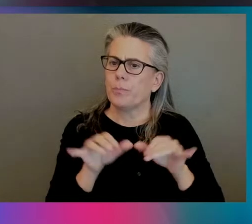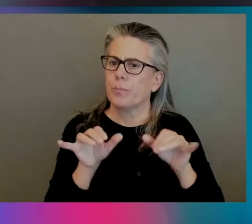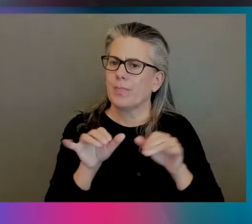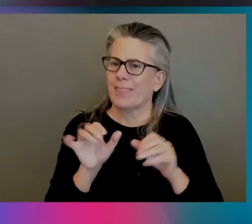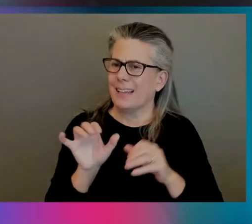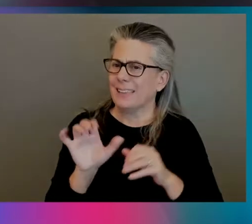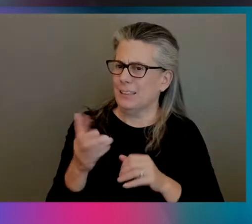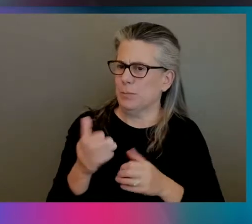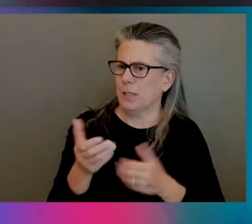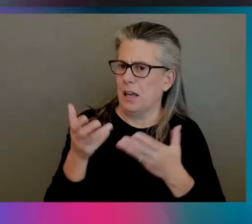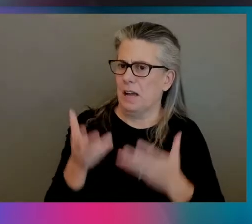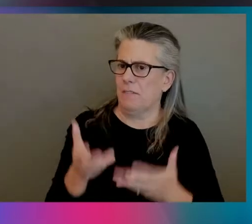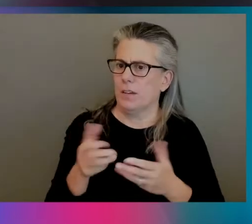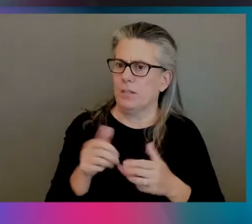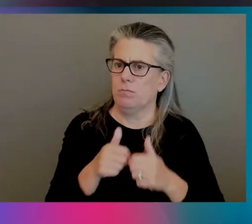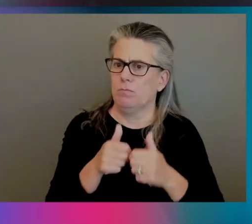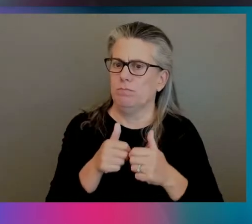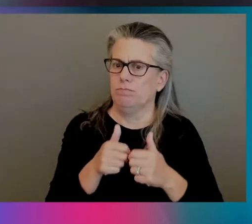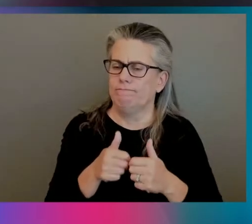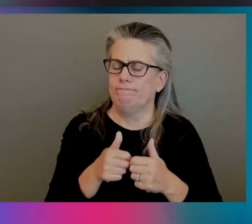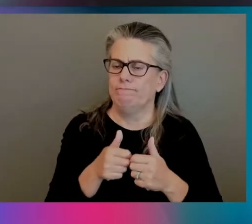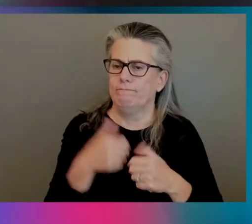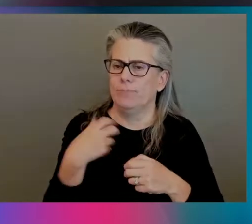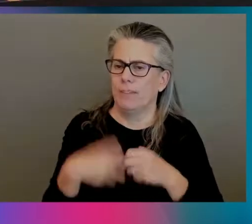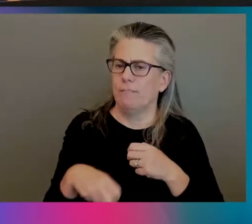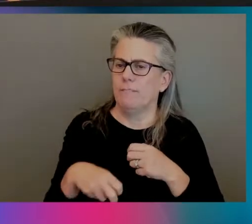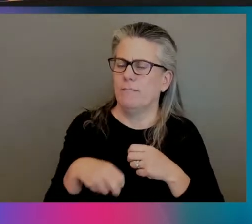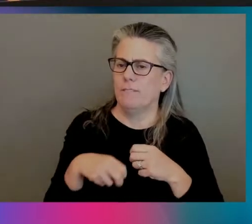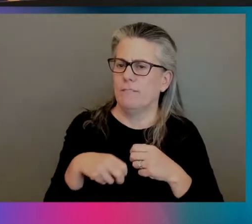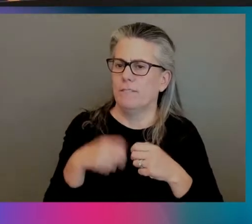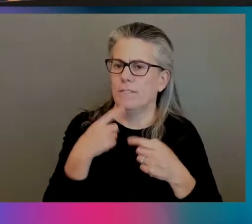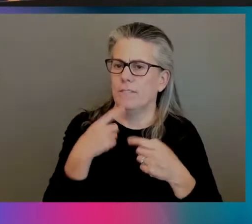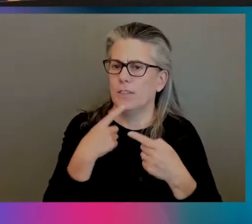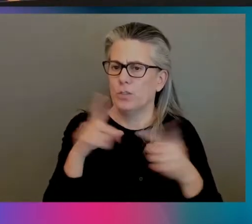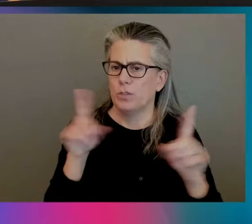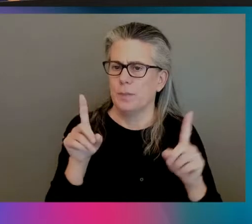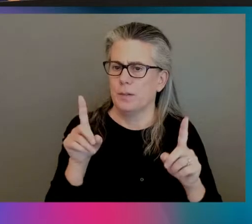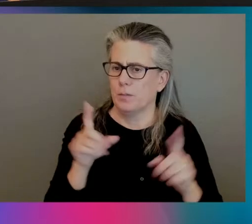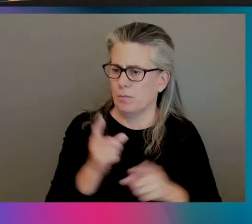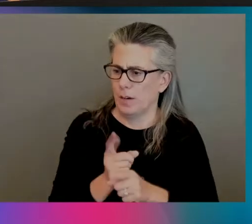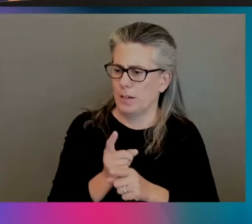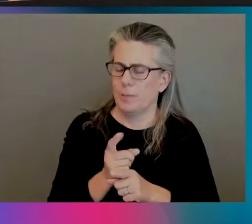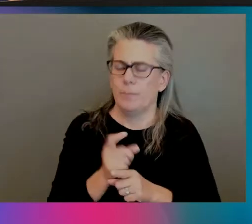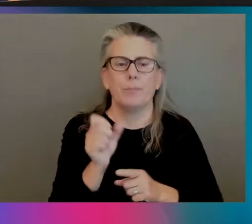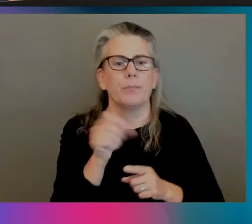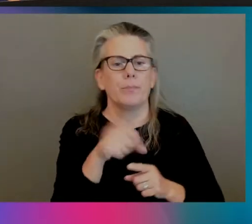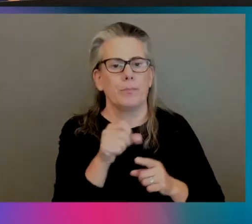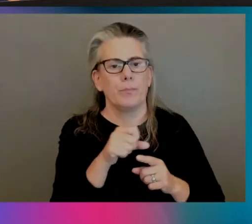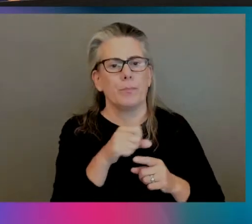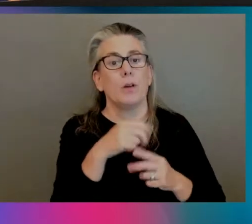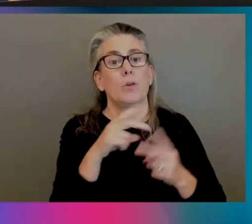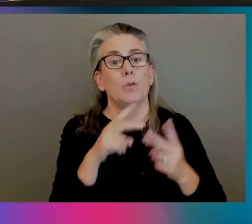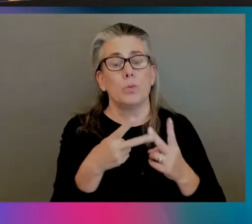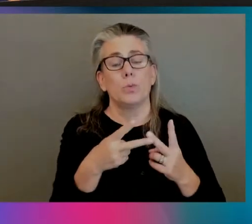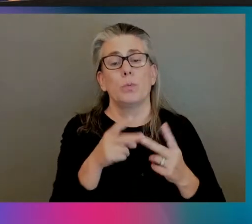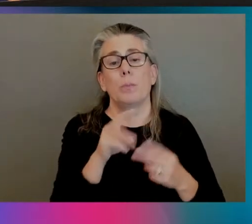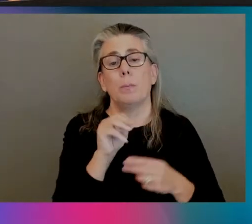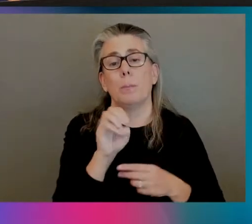so really quickly, put your data in, user data, item metadata, and interaction metadata. You don't need all of